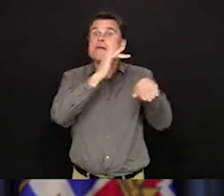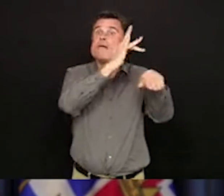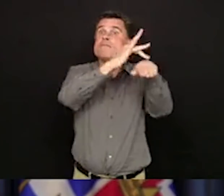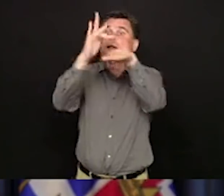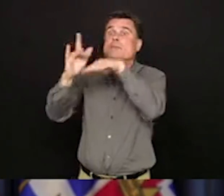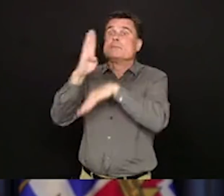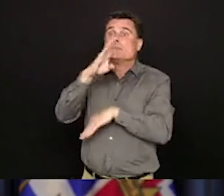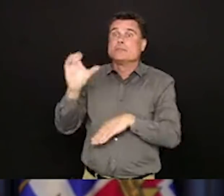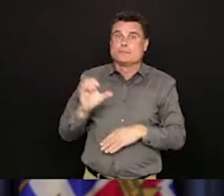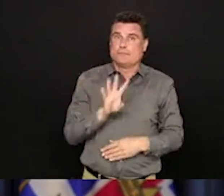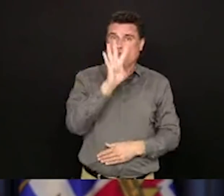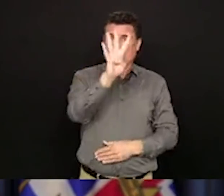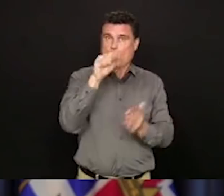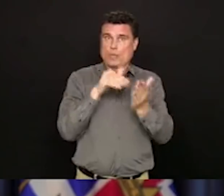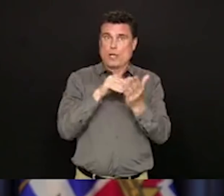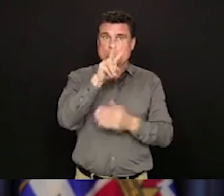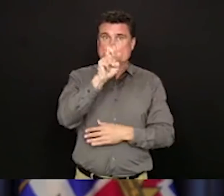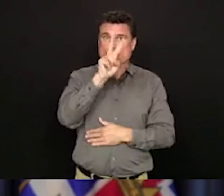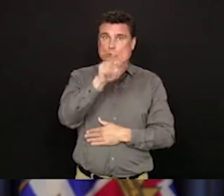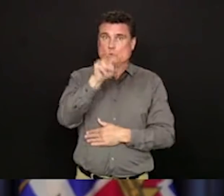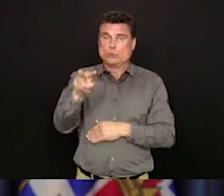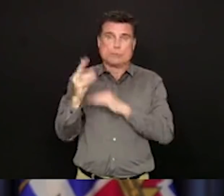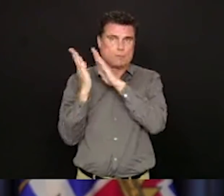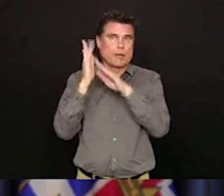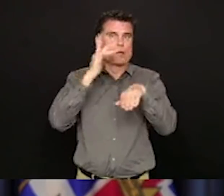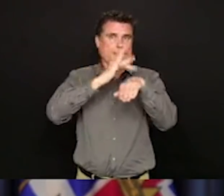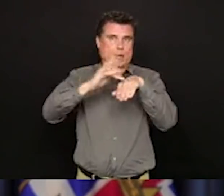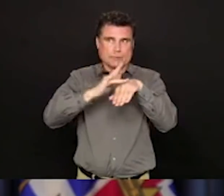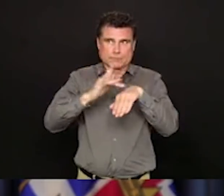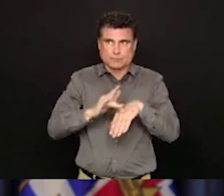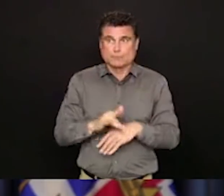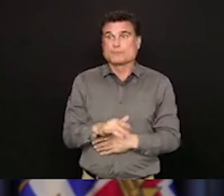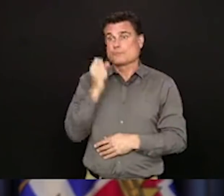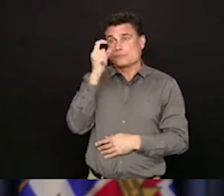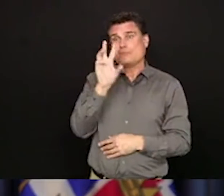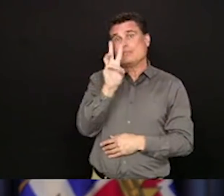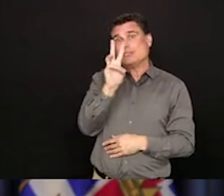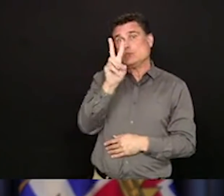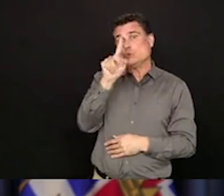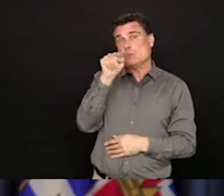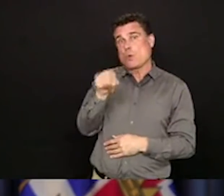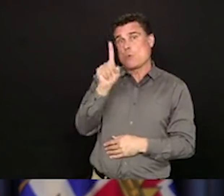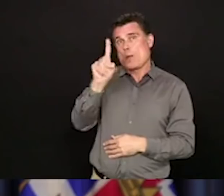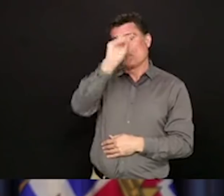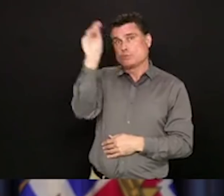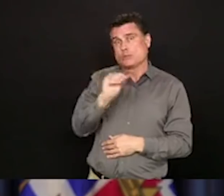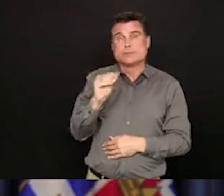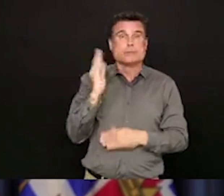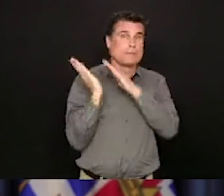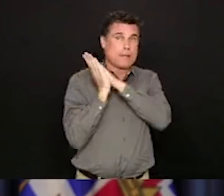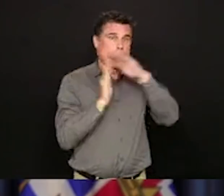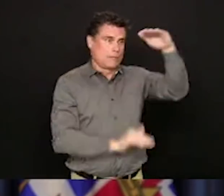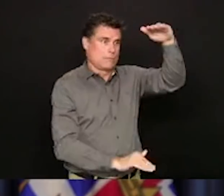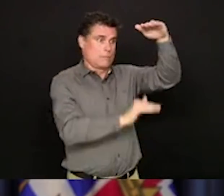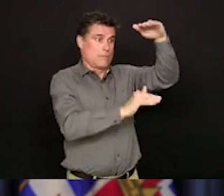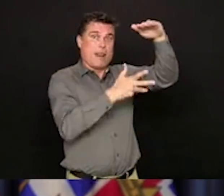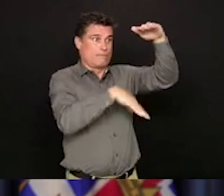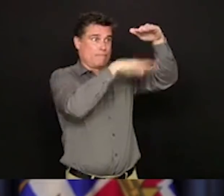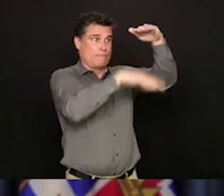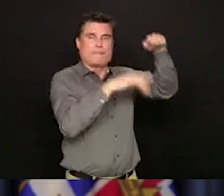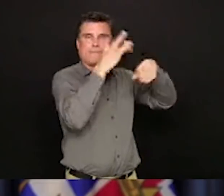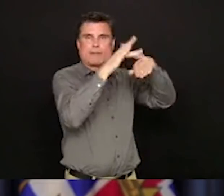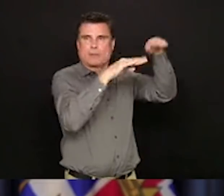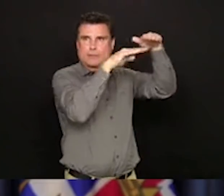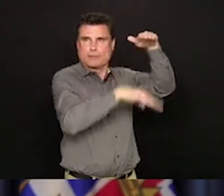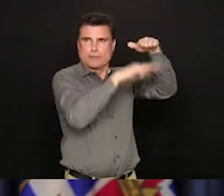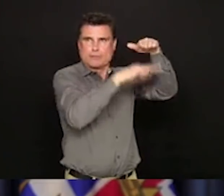report, 46% of critical care beds are currently occupied. And there has been some interest